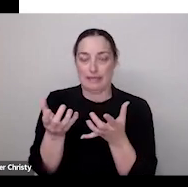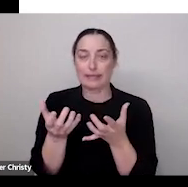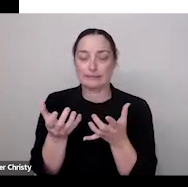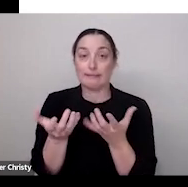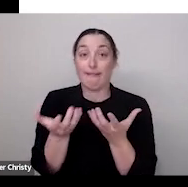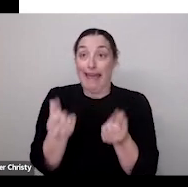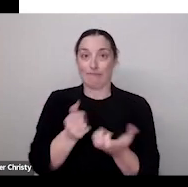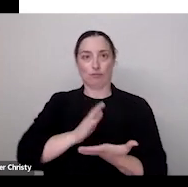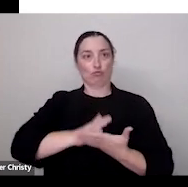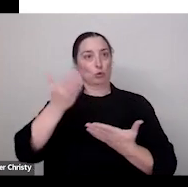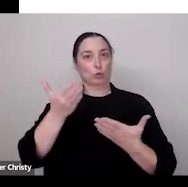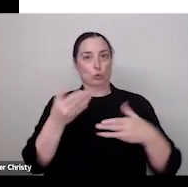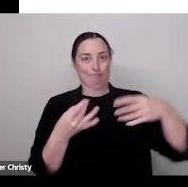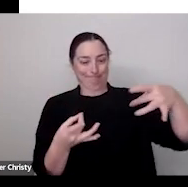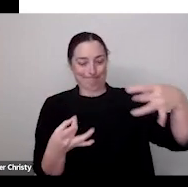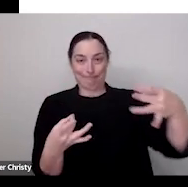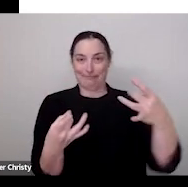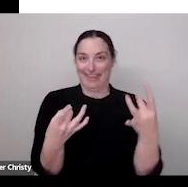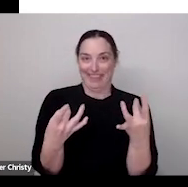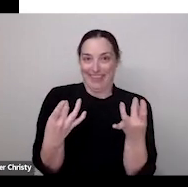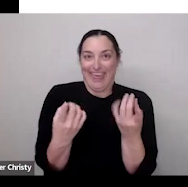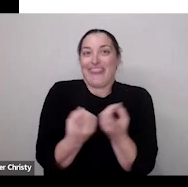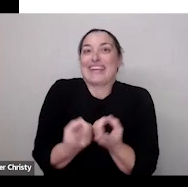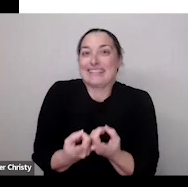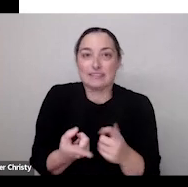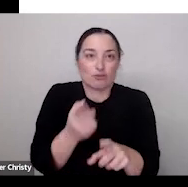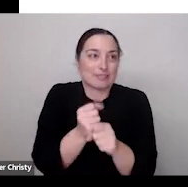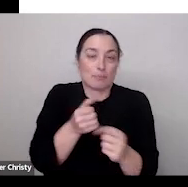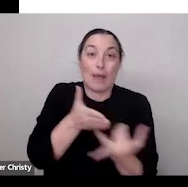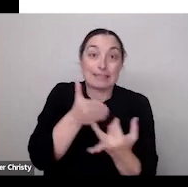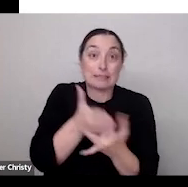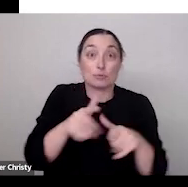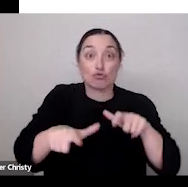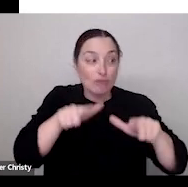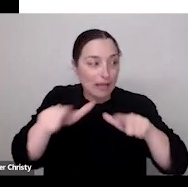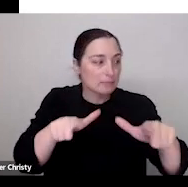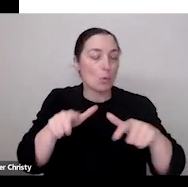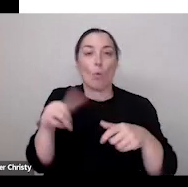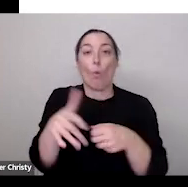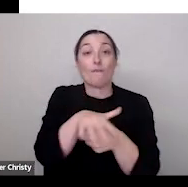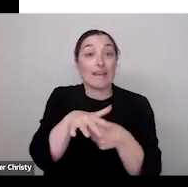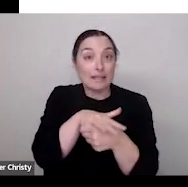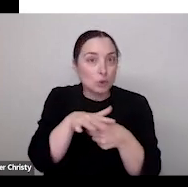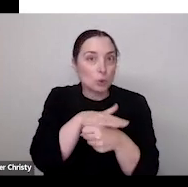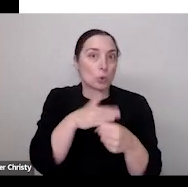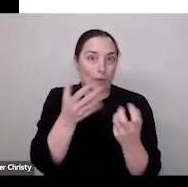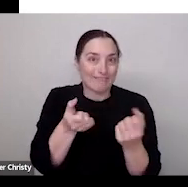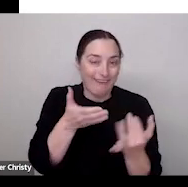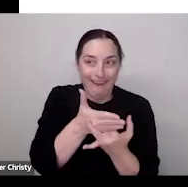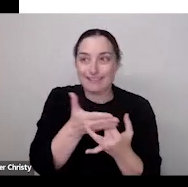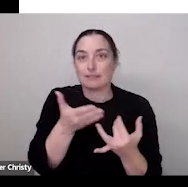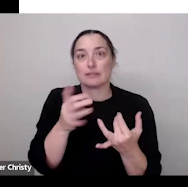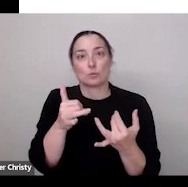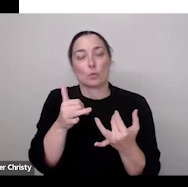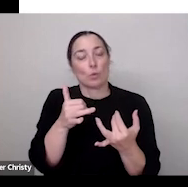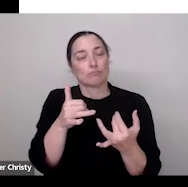tangible things, like think about accessible transportation or venues that are accessible or where people feel safe and